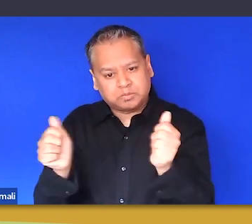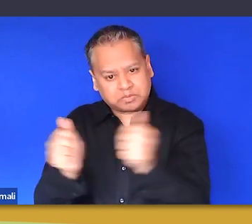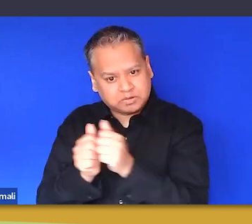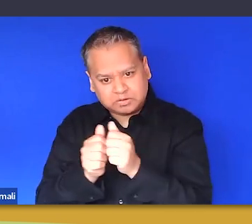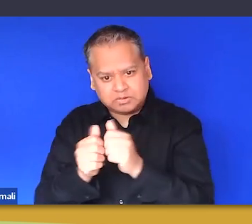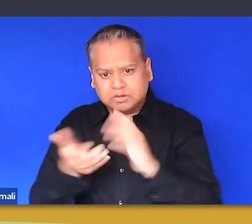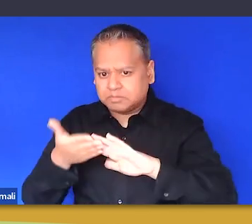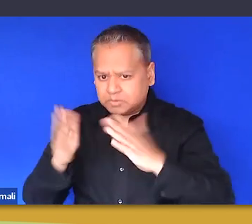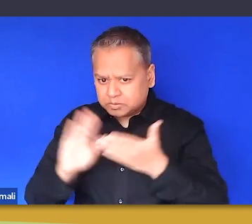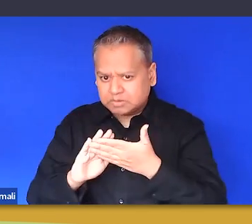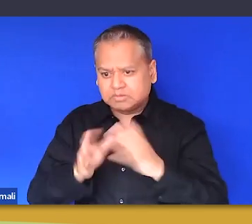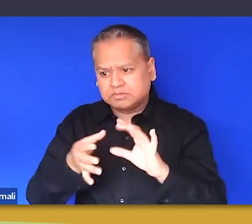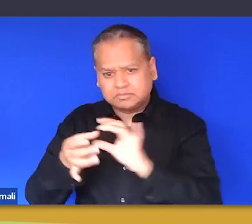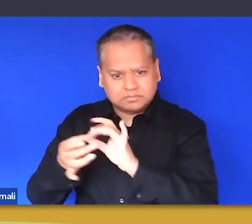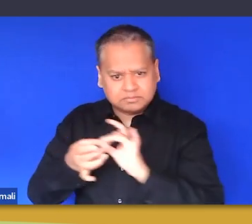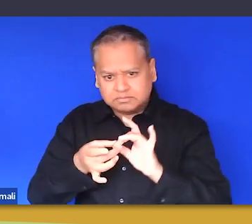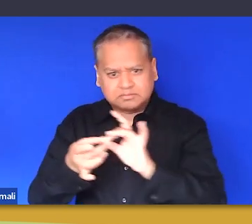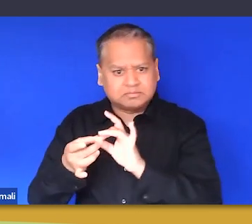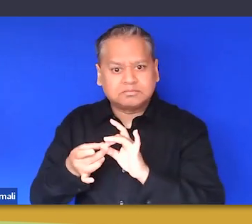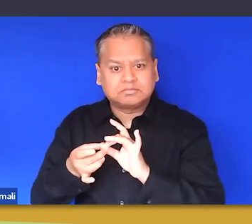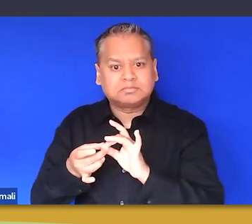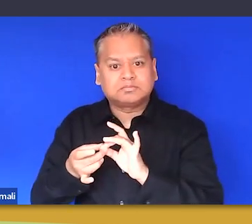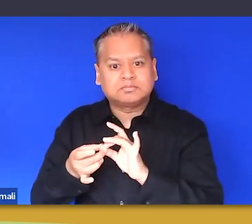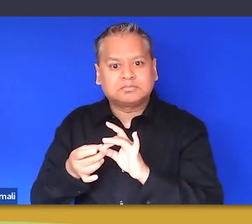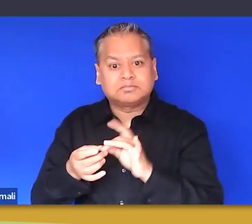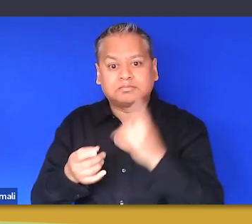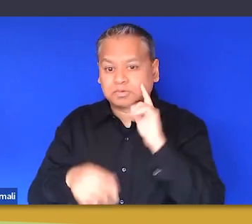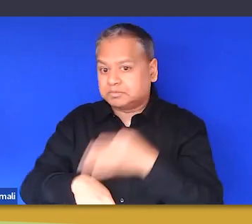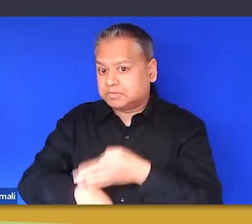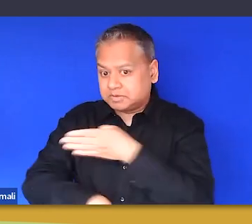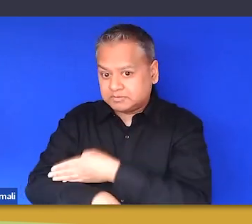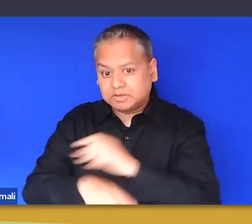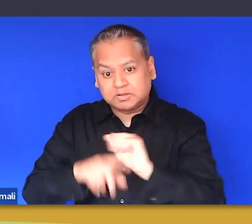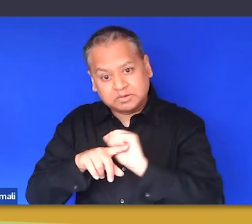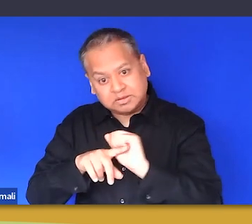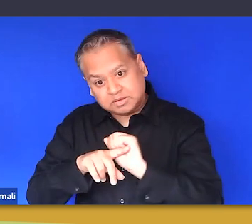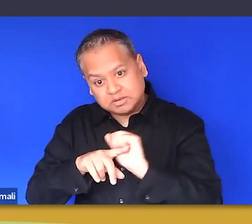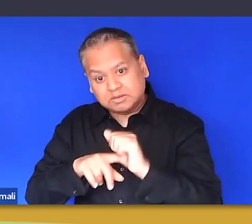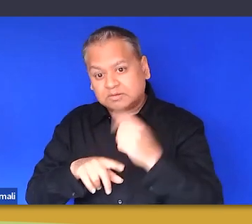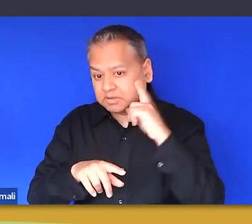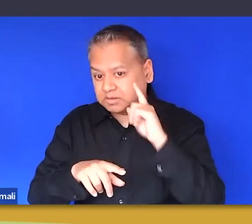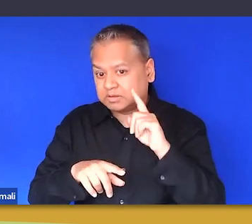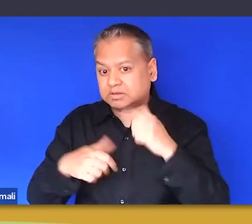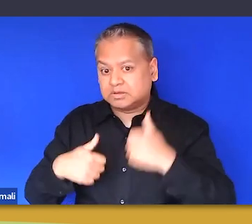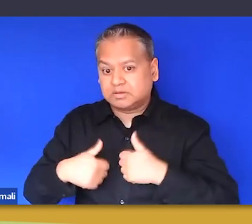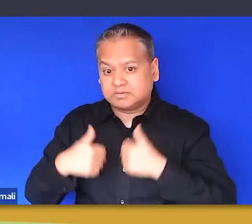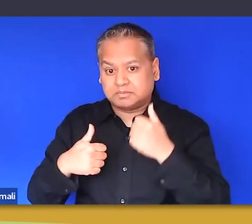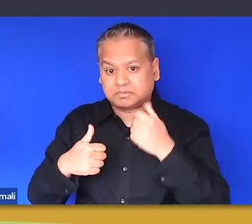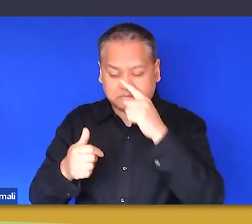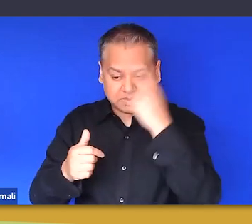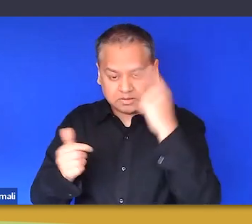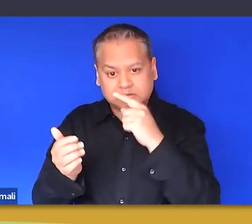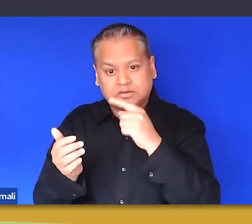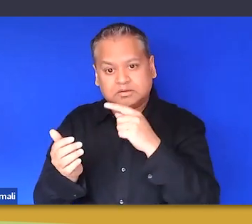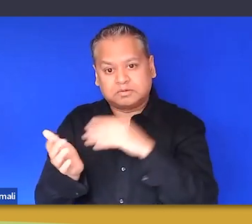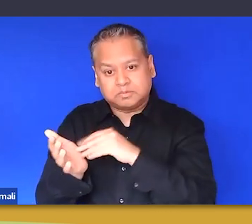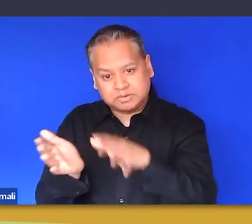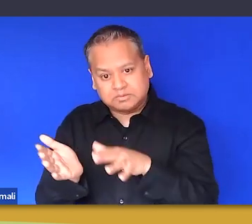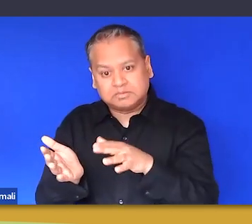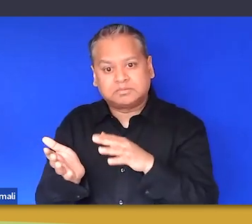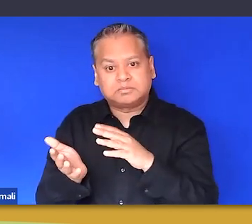well as physicians and mentoring young Black students. I'm incredibly honored to be recognized for this